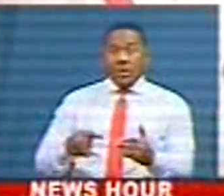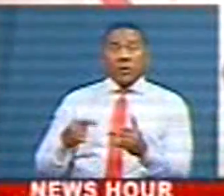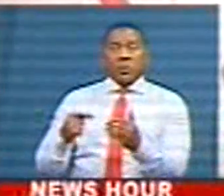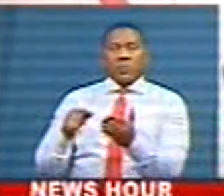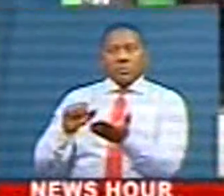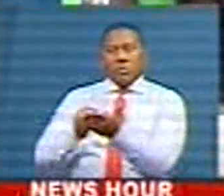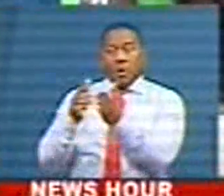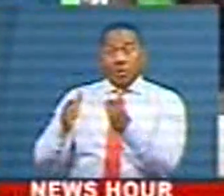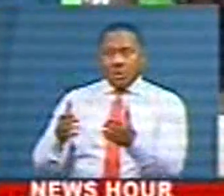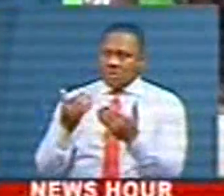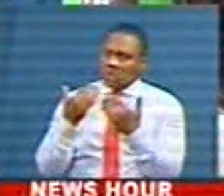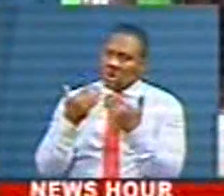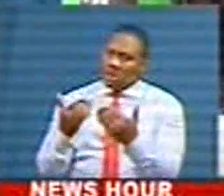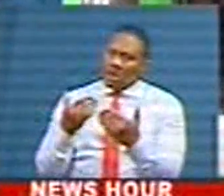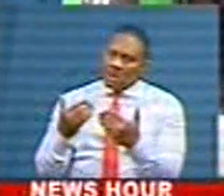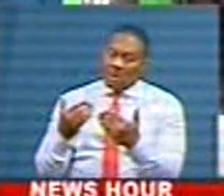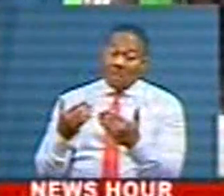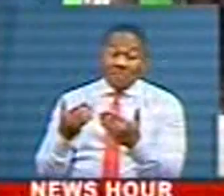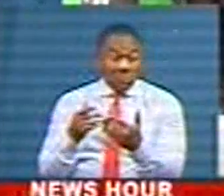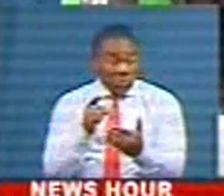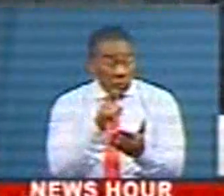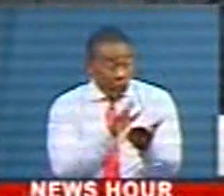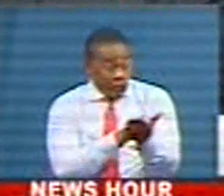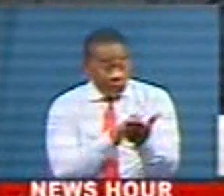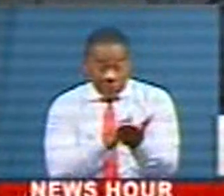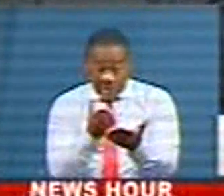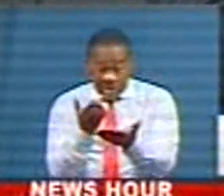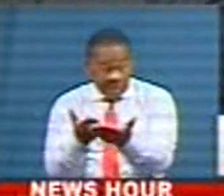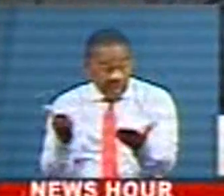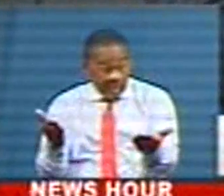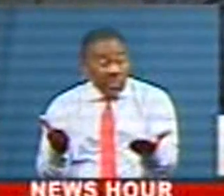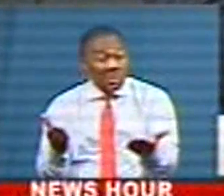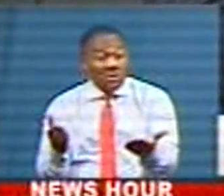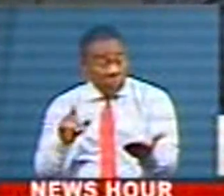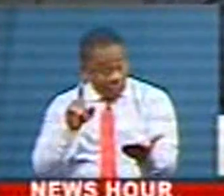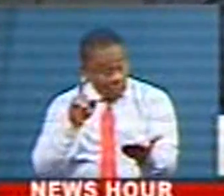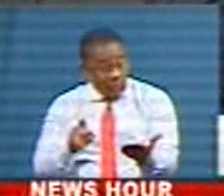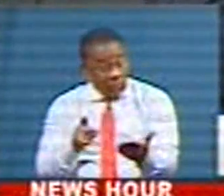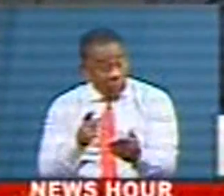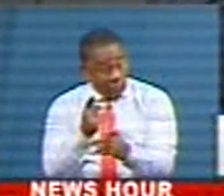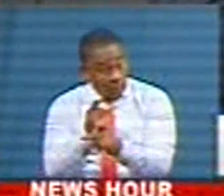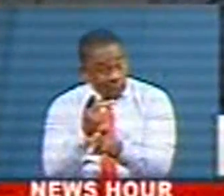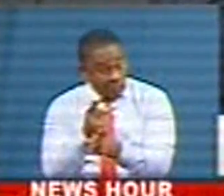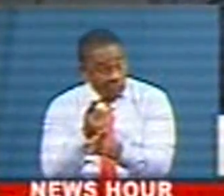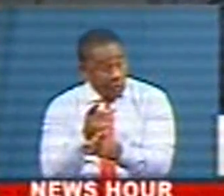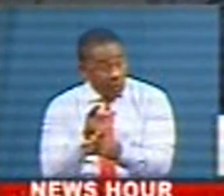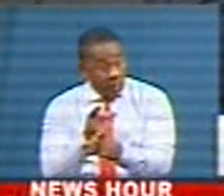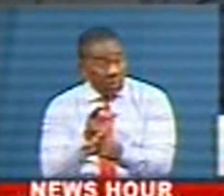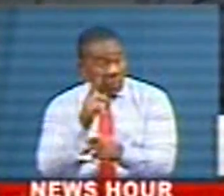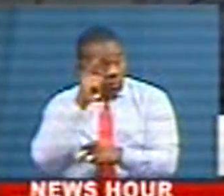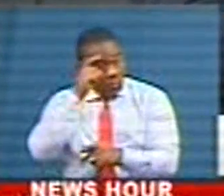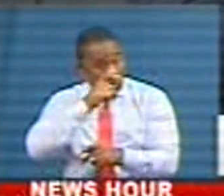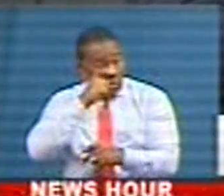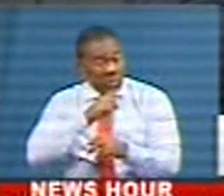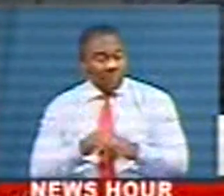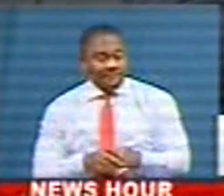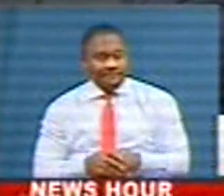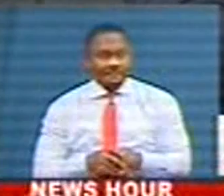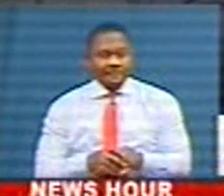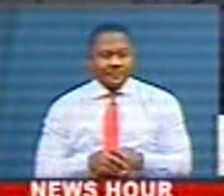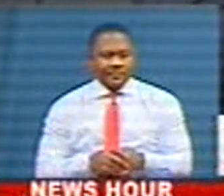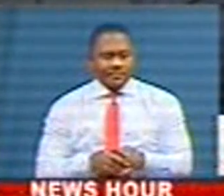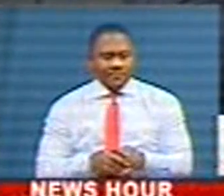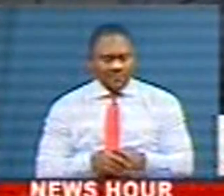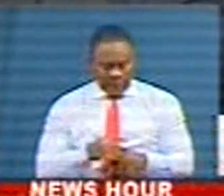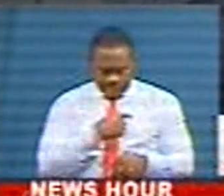schools to make maximum use of the materials. China has the second biggest economy in the world. And